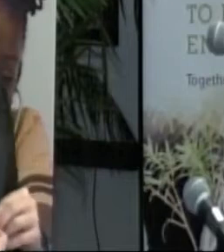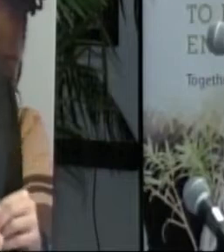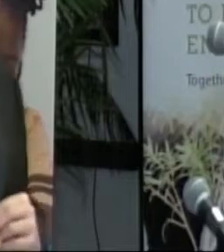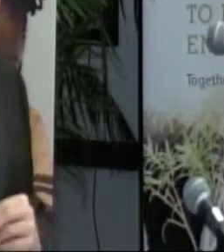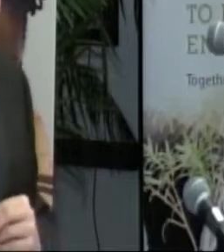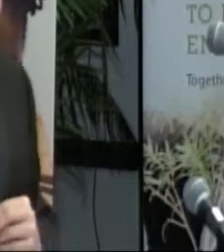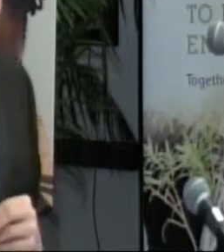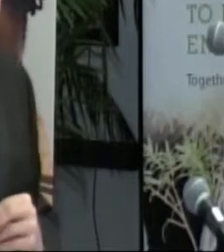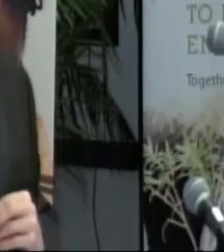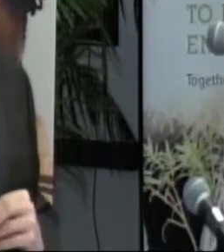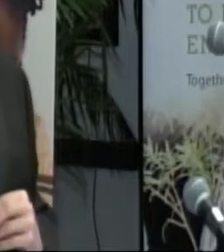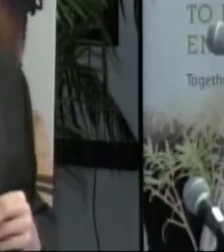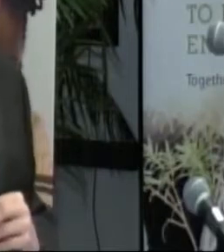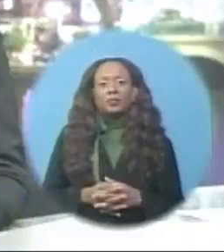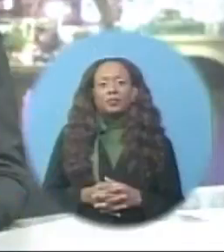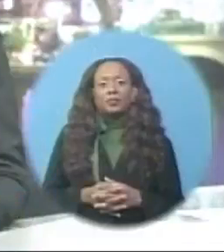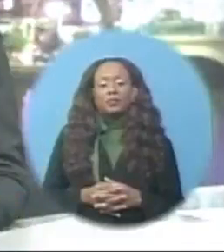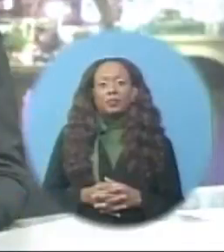from Barbados.